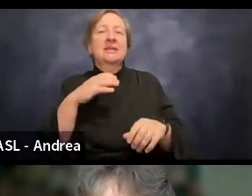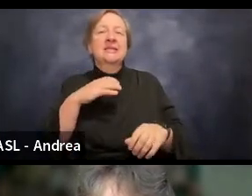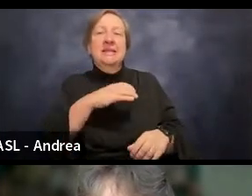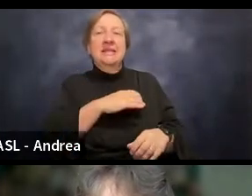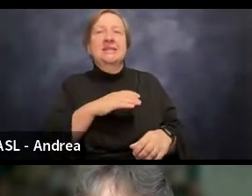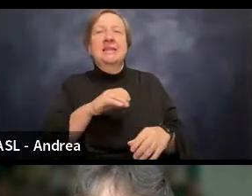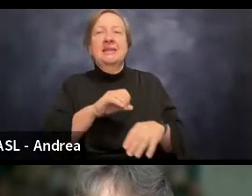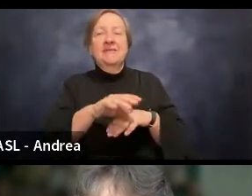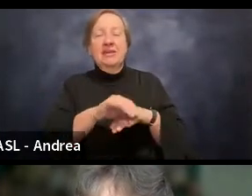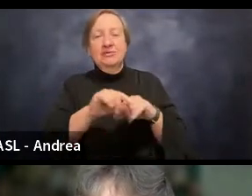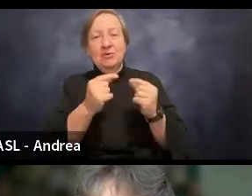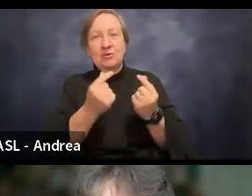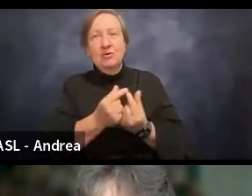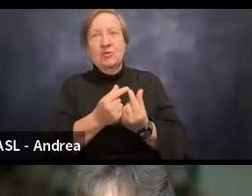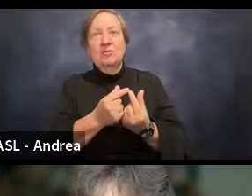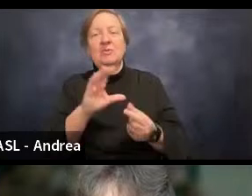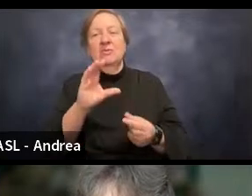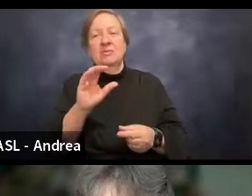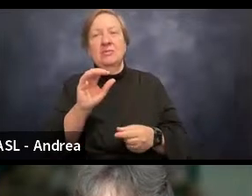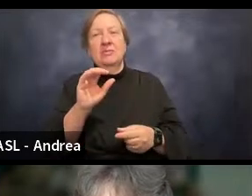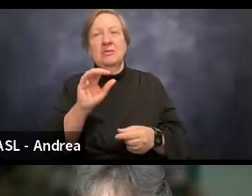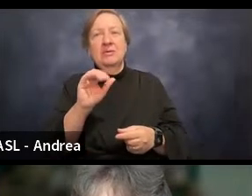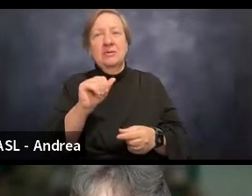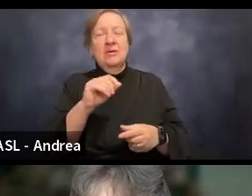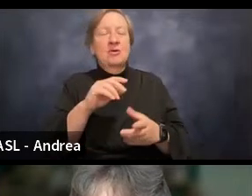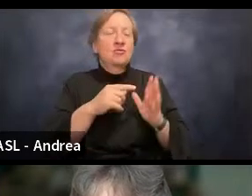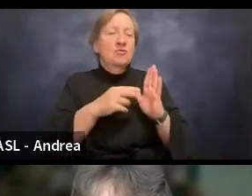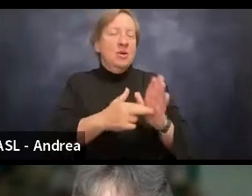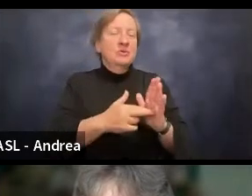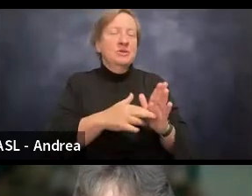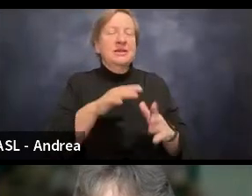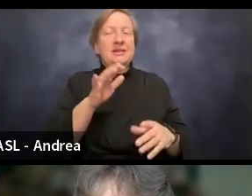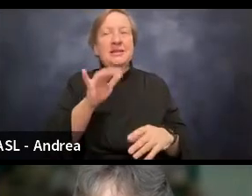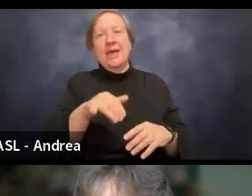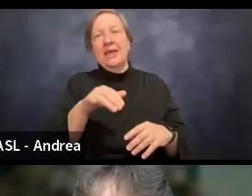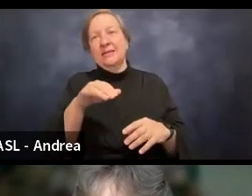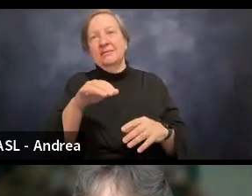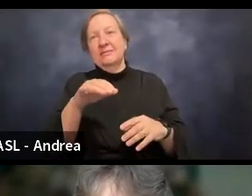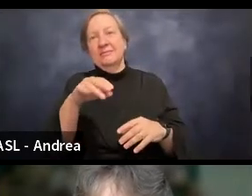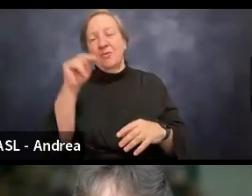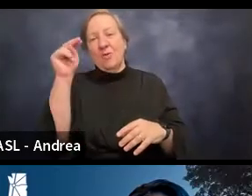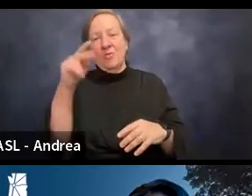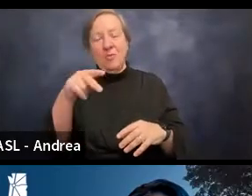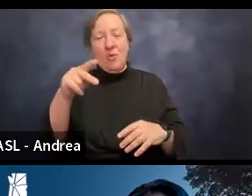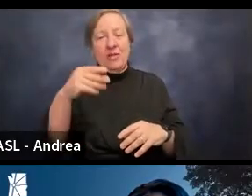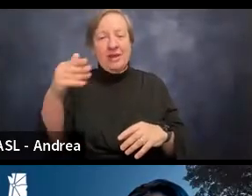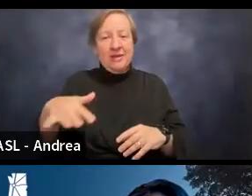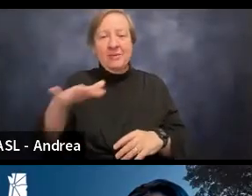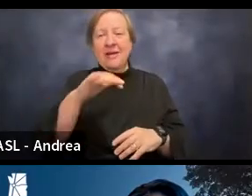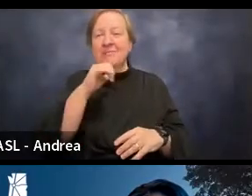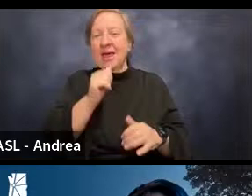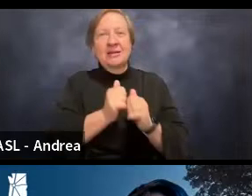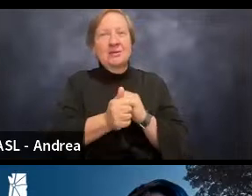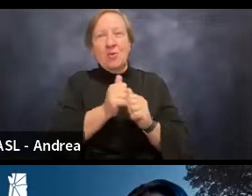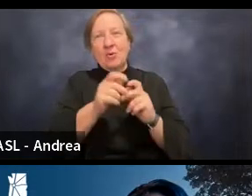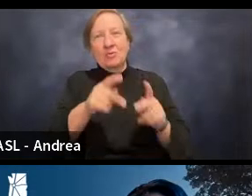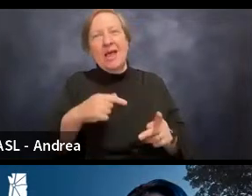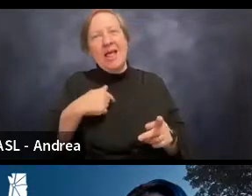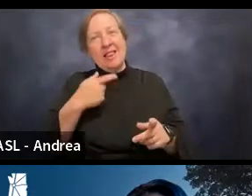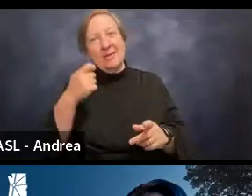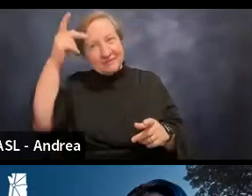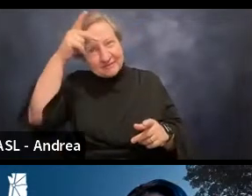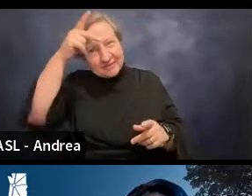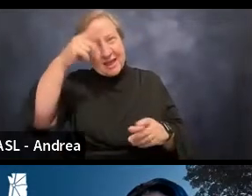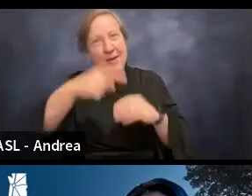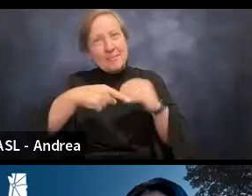and represent the North Portland neighborhoods there. I'm not a sports person, and I have some philosophical objections to the